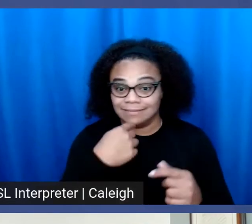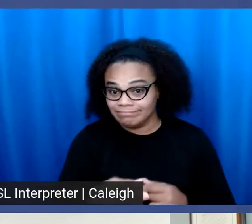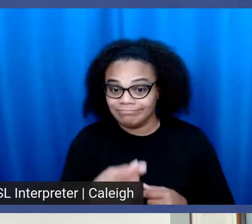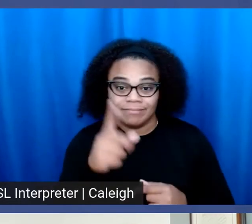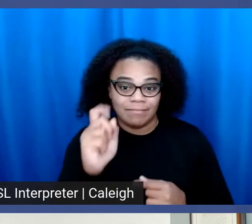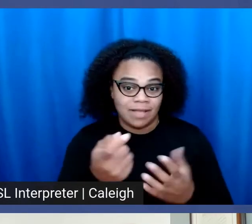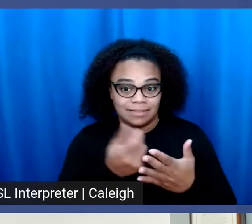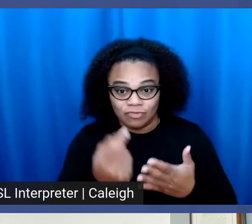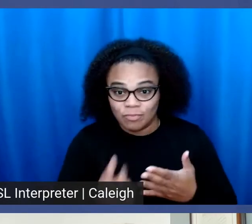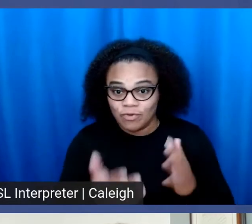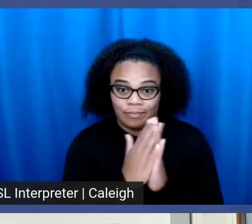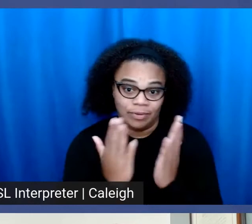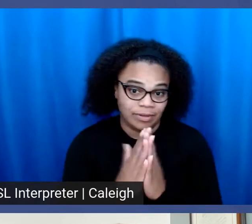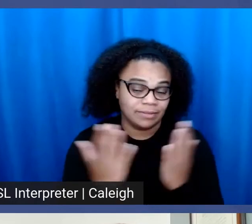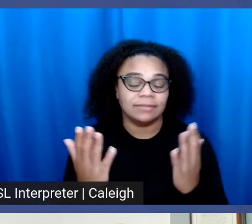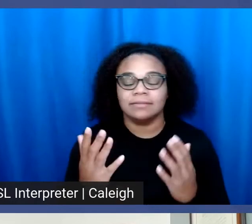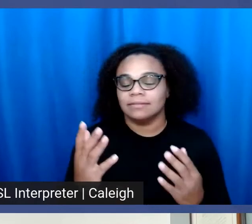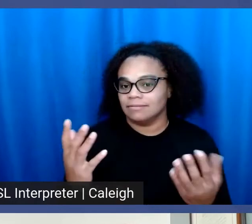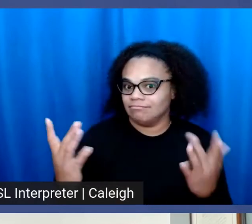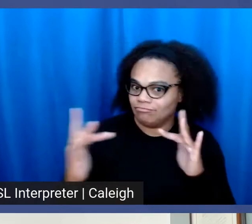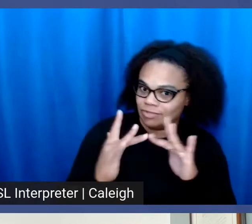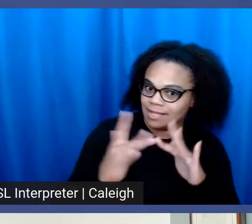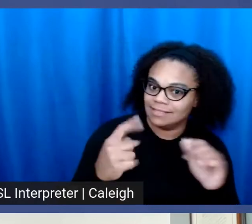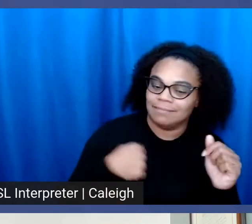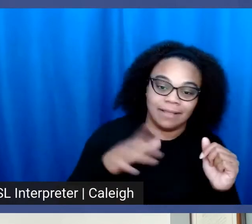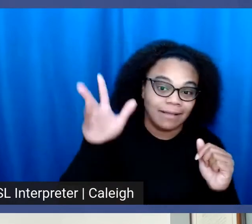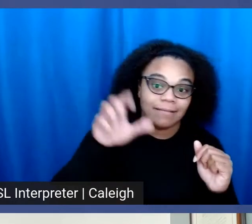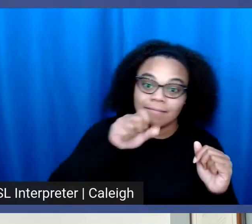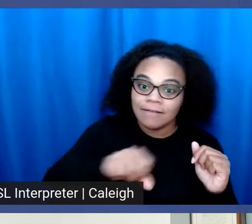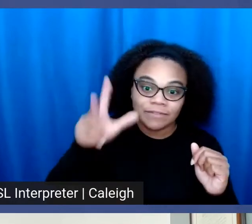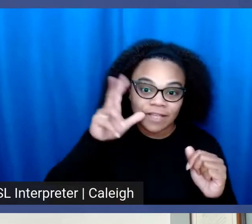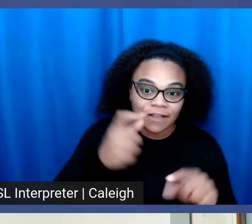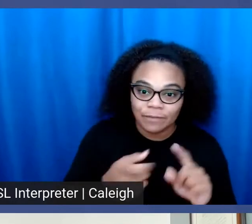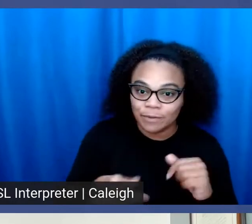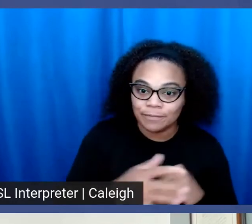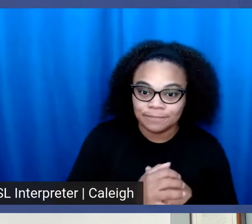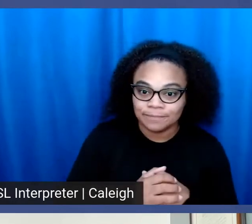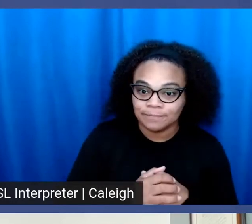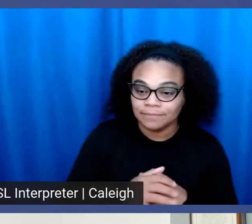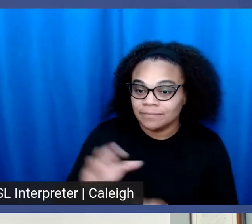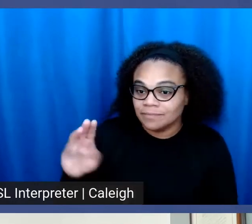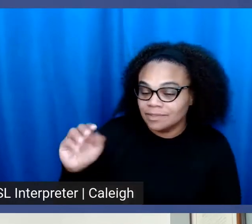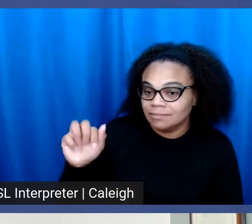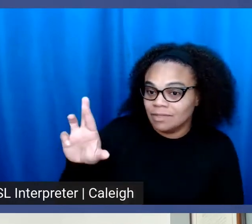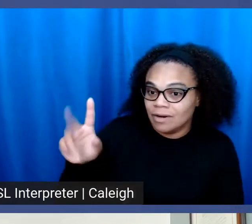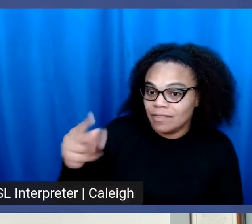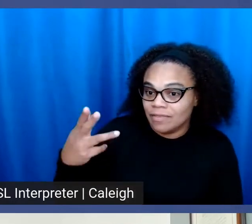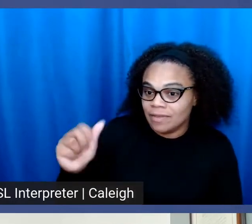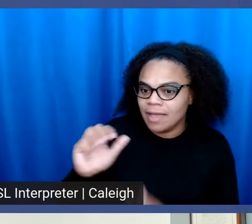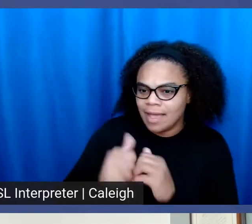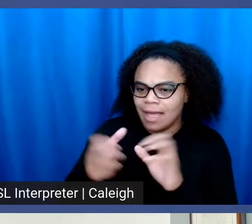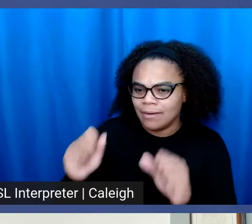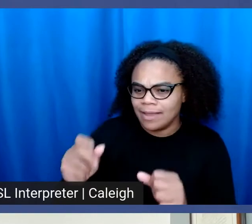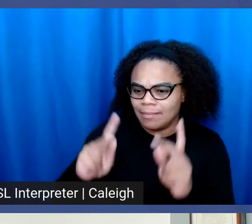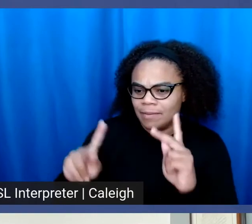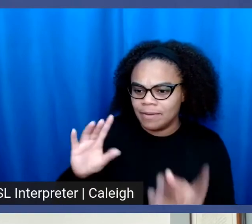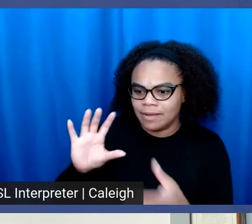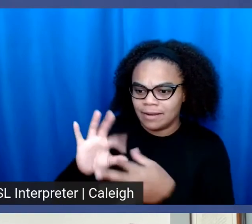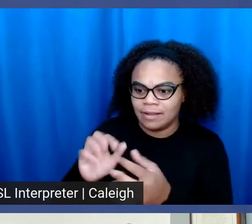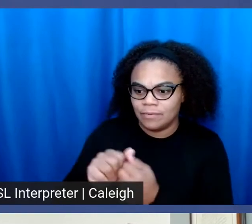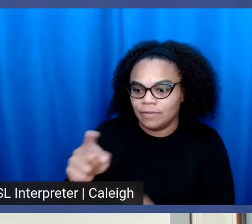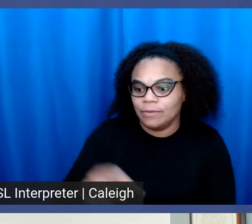partisan basis, give me a shout. We'd love to hear from you. Martha, how could people connect with you if they want